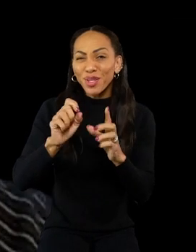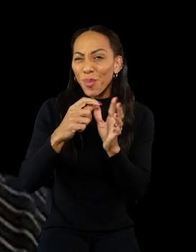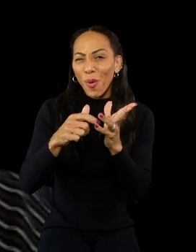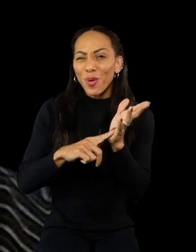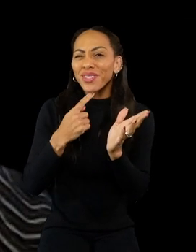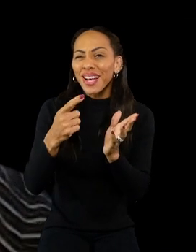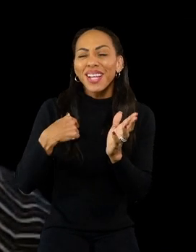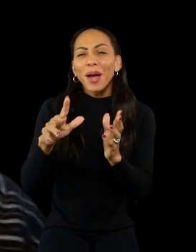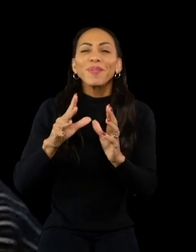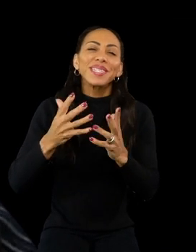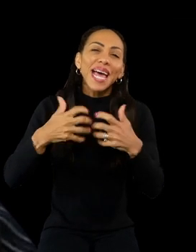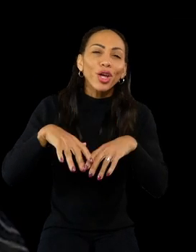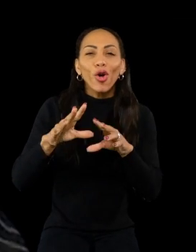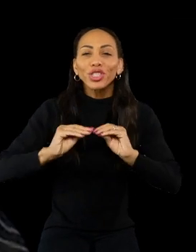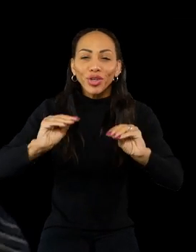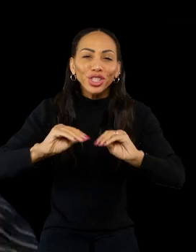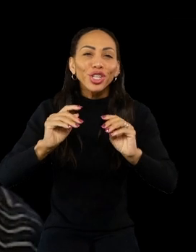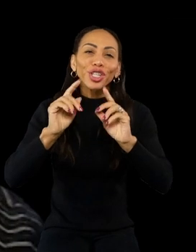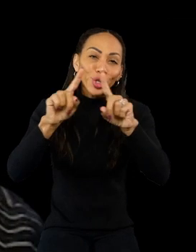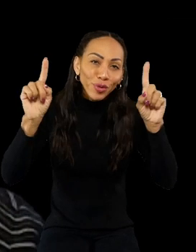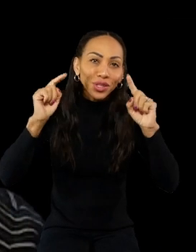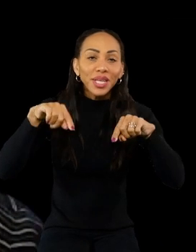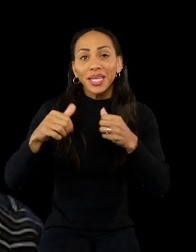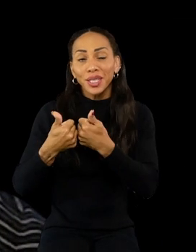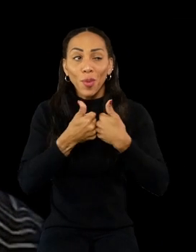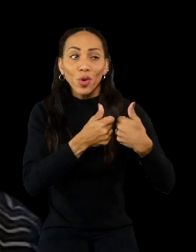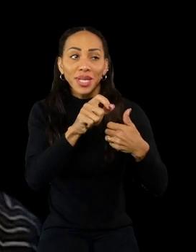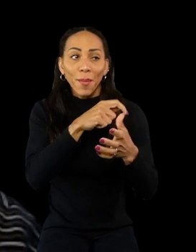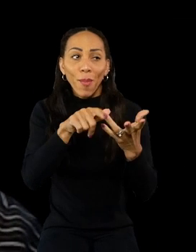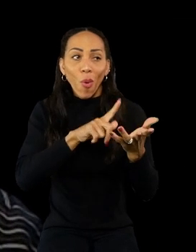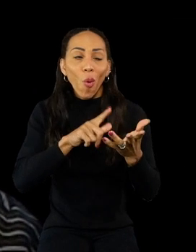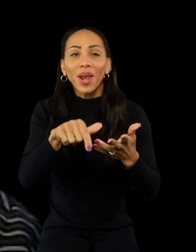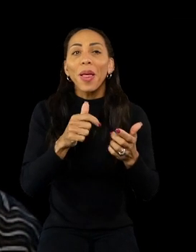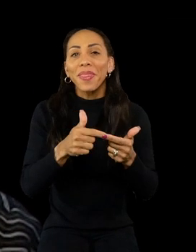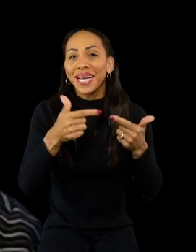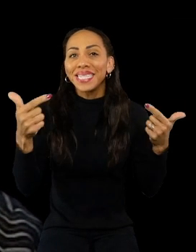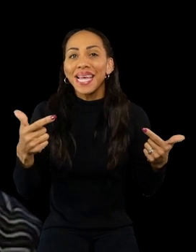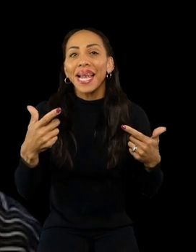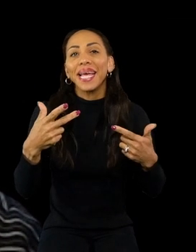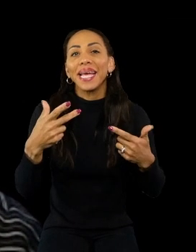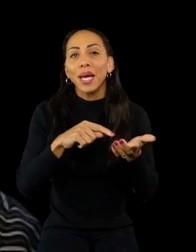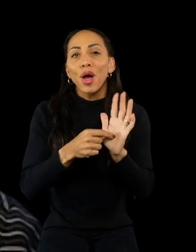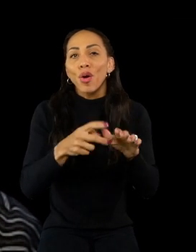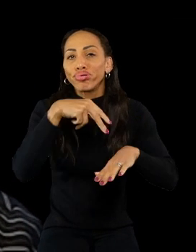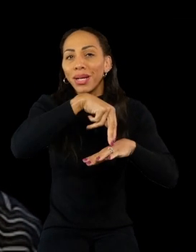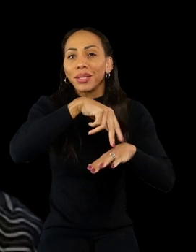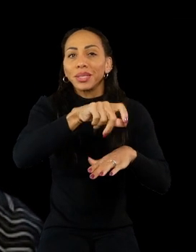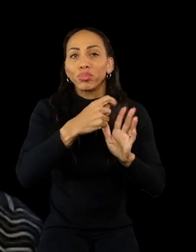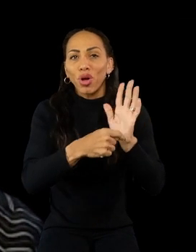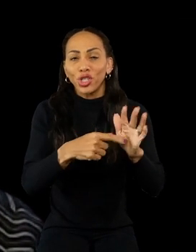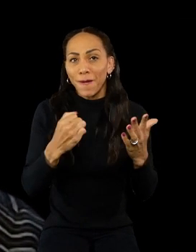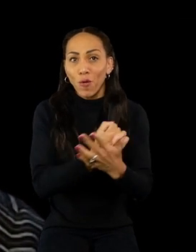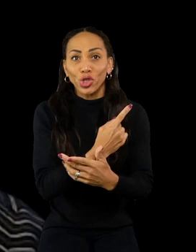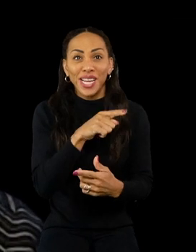myself. Yes. Hello, everyone. As Paul says, I'm a technical instructor at the university and supporting Paul on